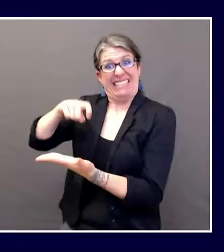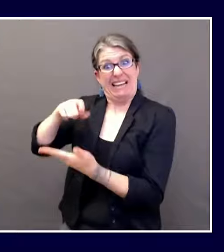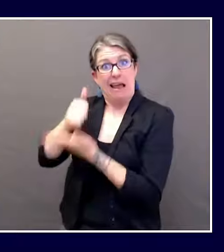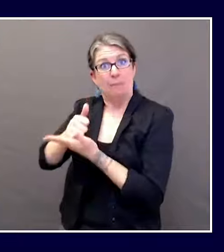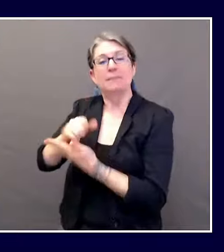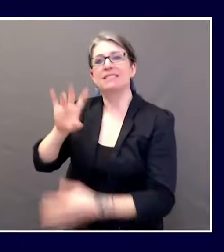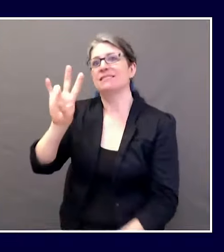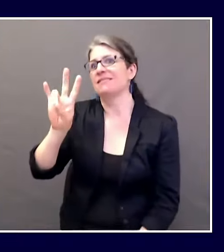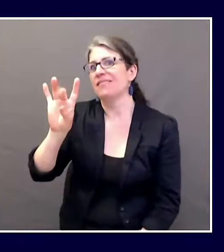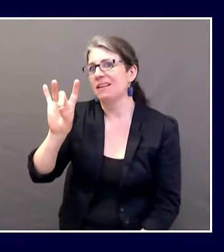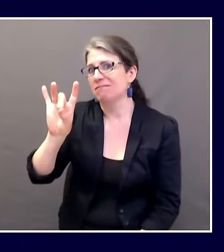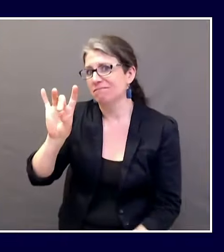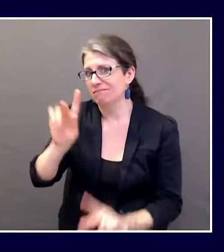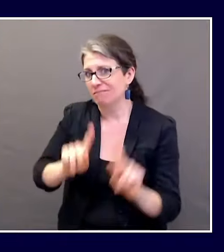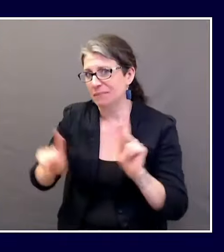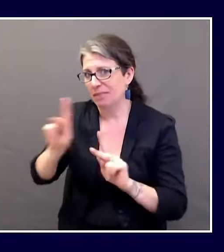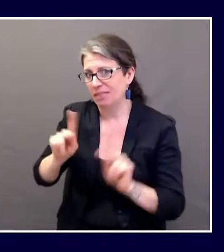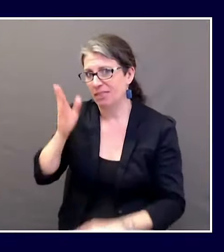cases,